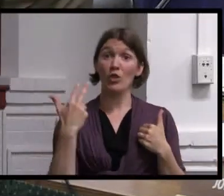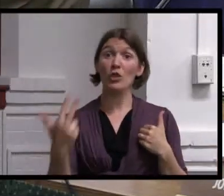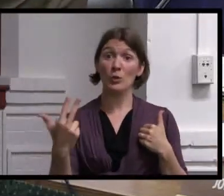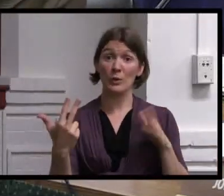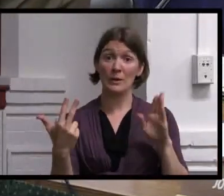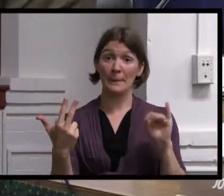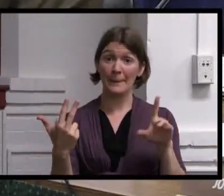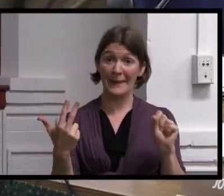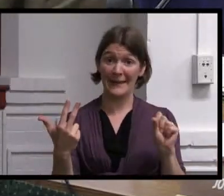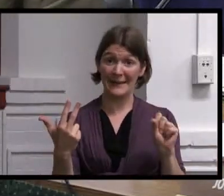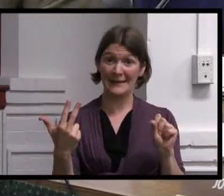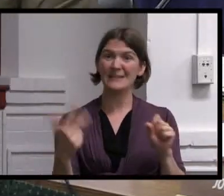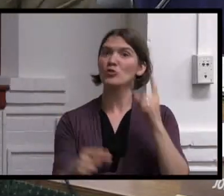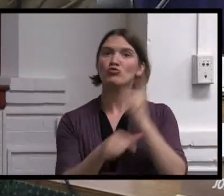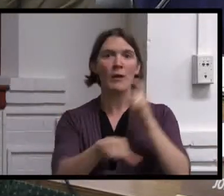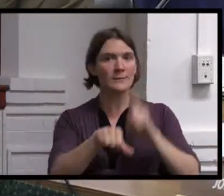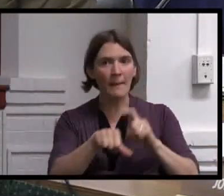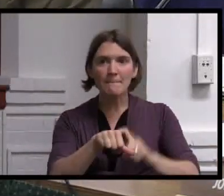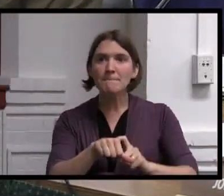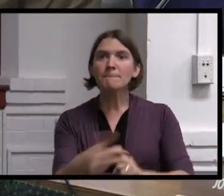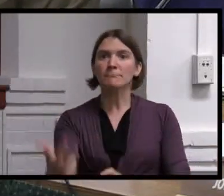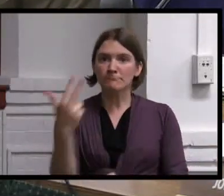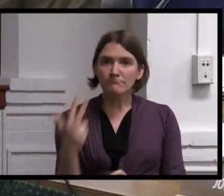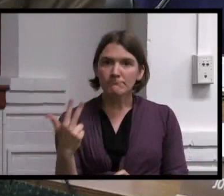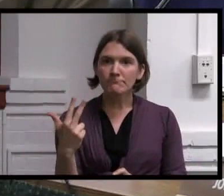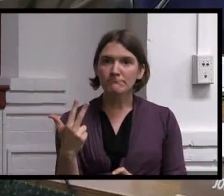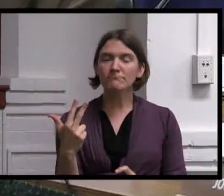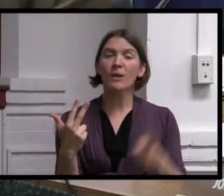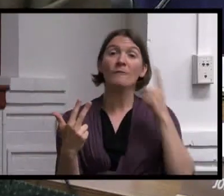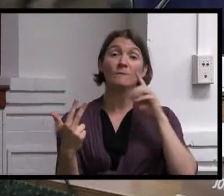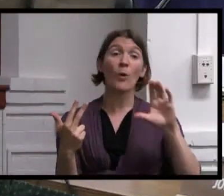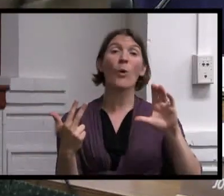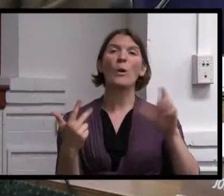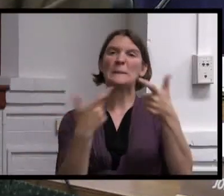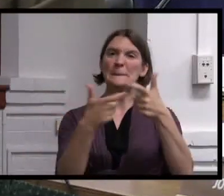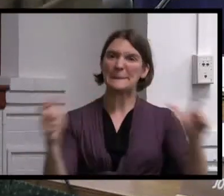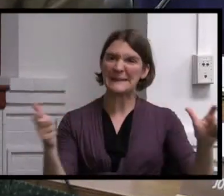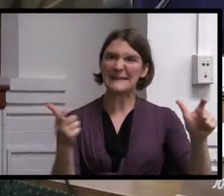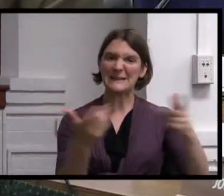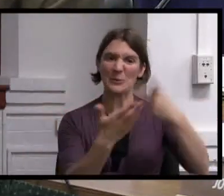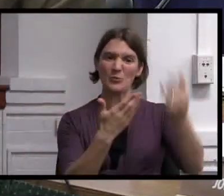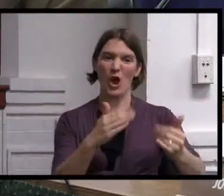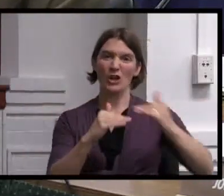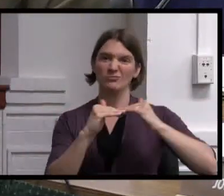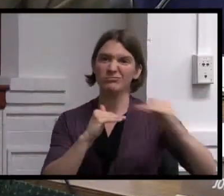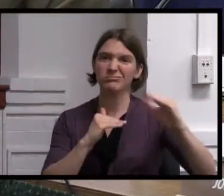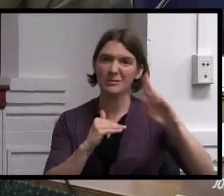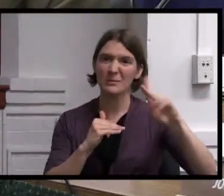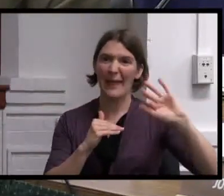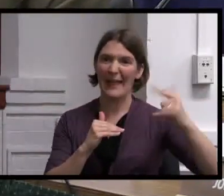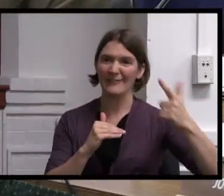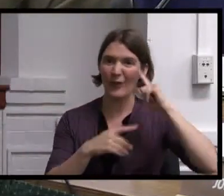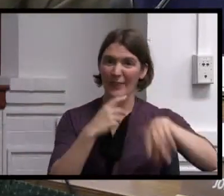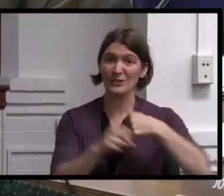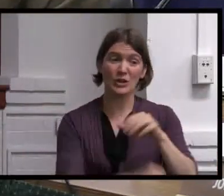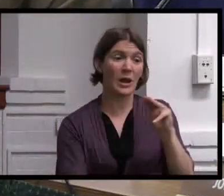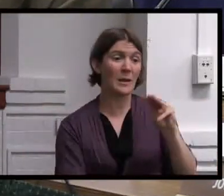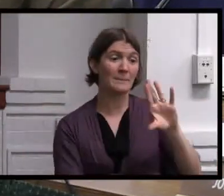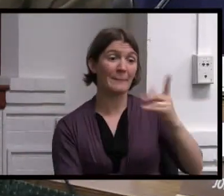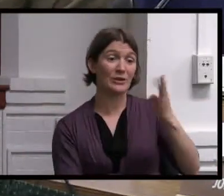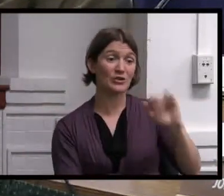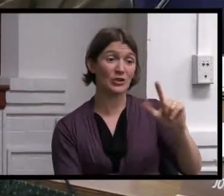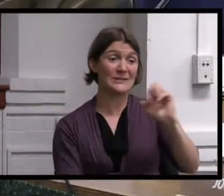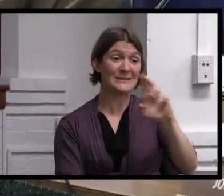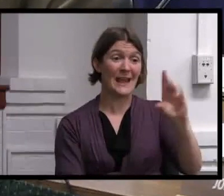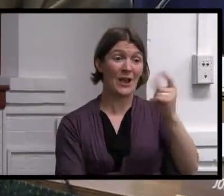right location by the deadline for the capital paving program for this year. Mitchell Sand and Gravel